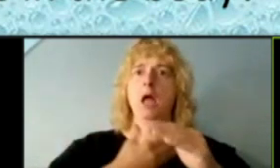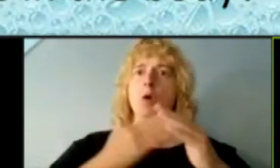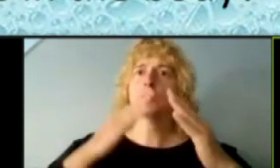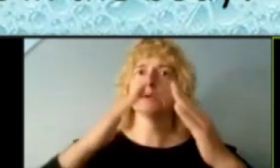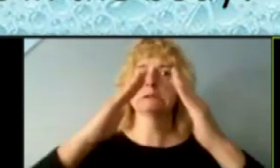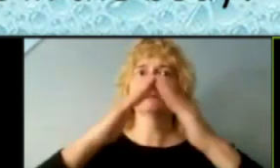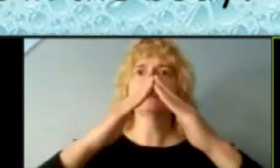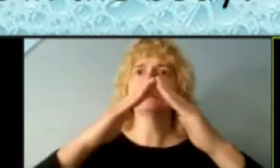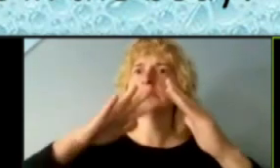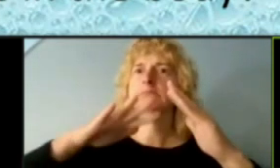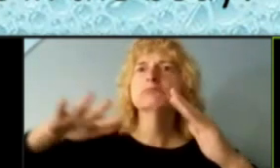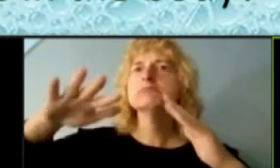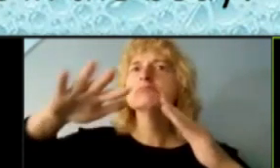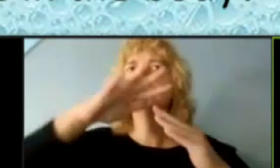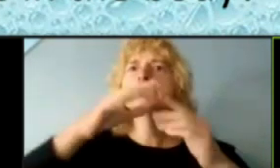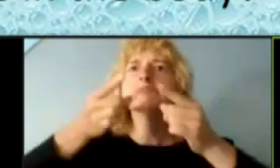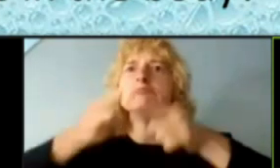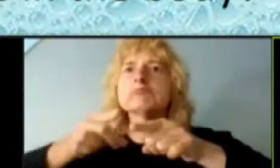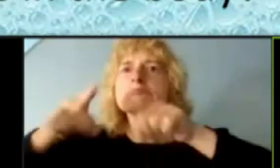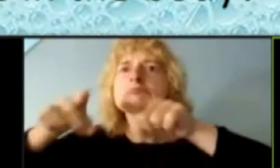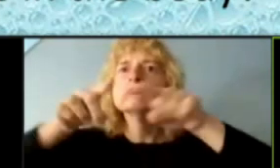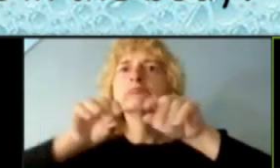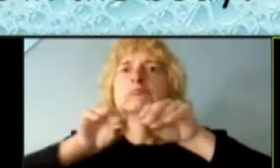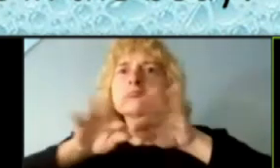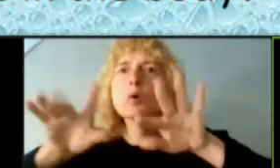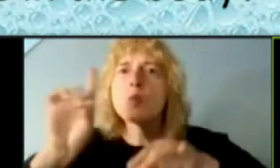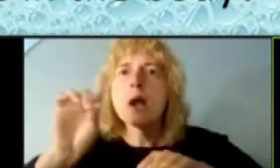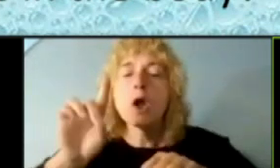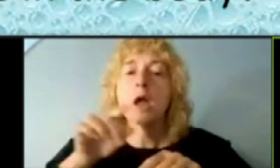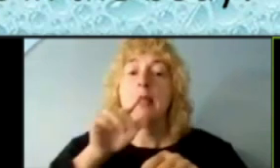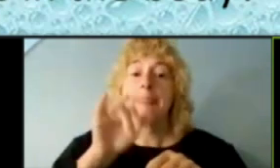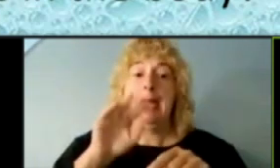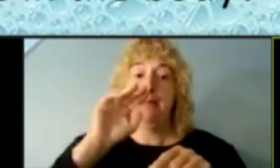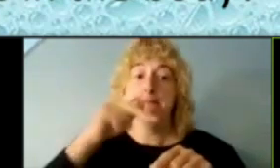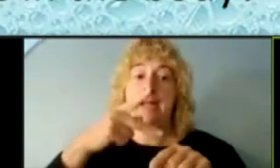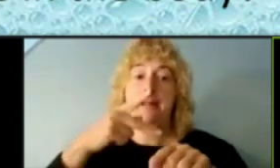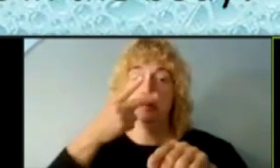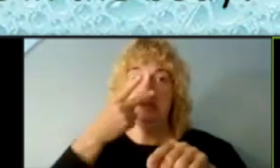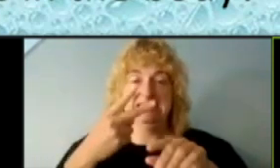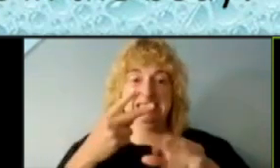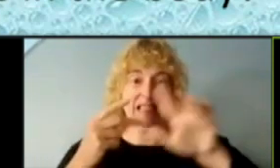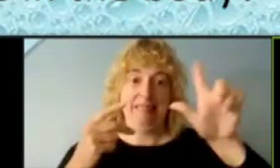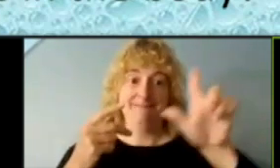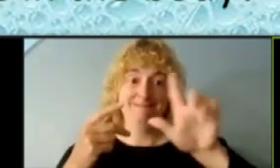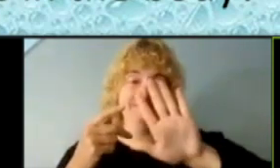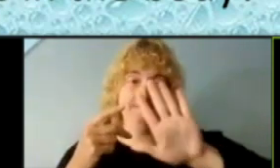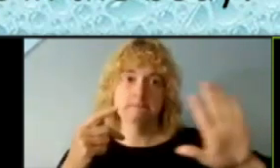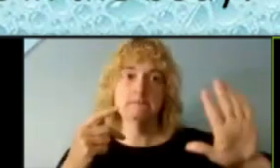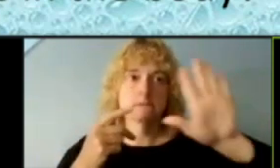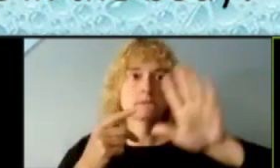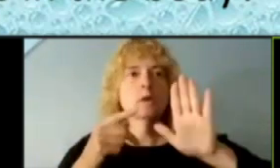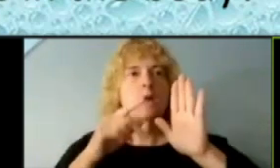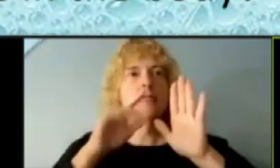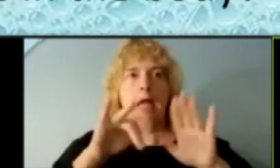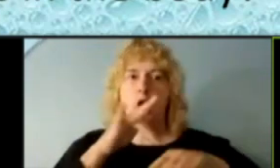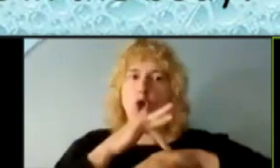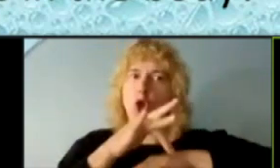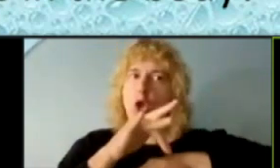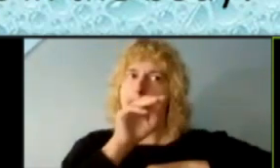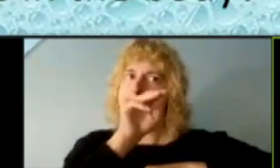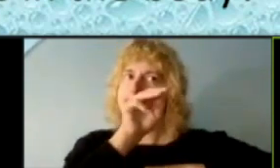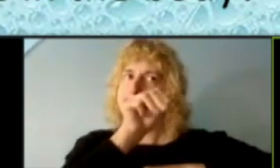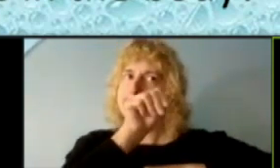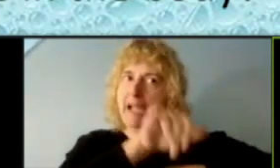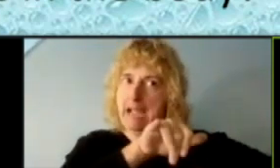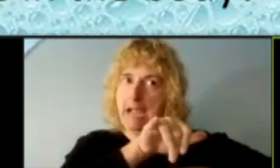map here on the left is from early May that shows where cases were reported in Detroit by individual testing.